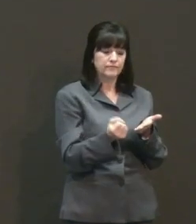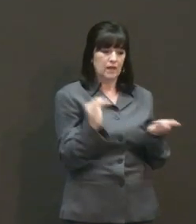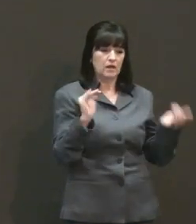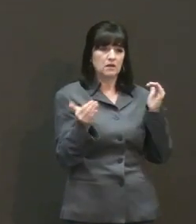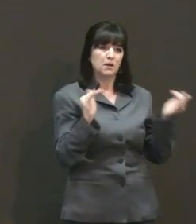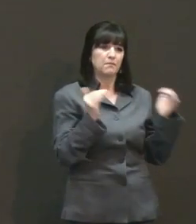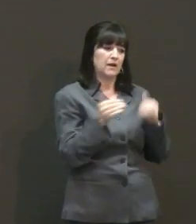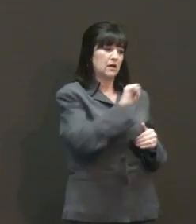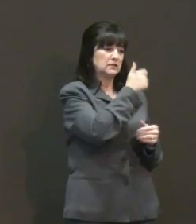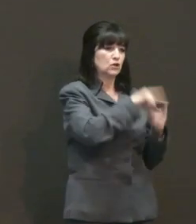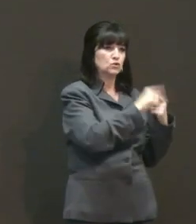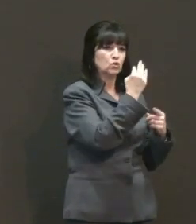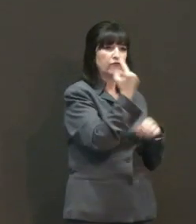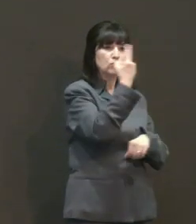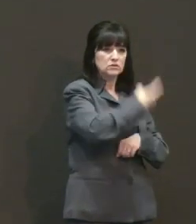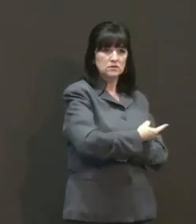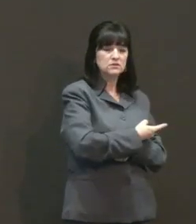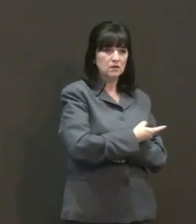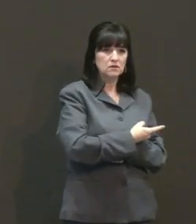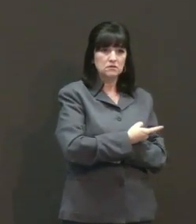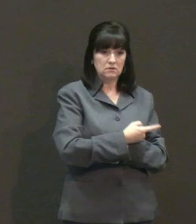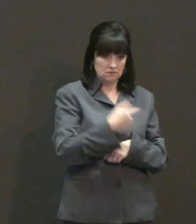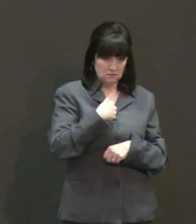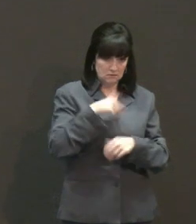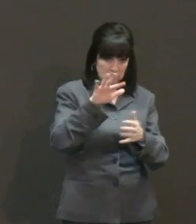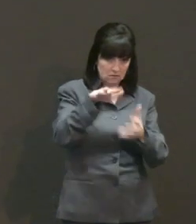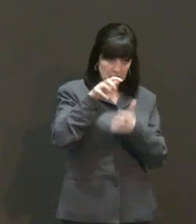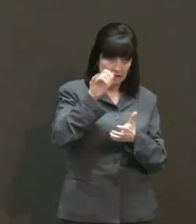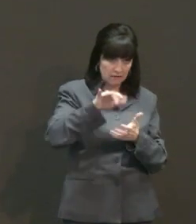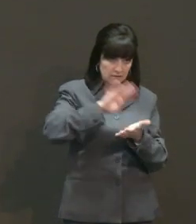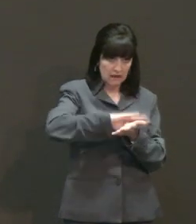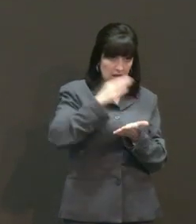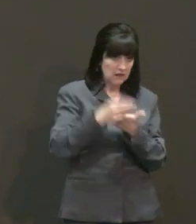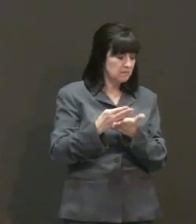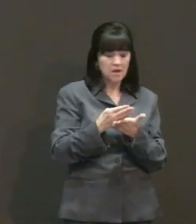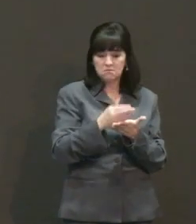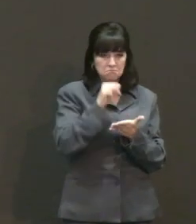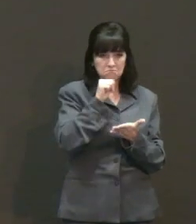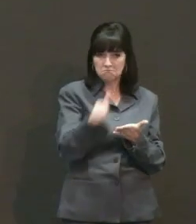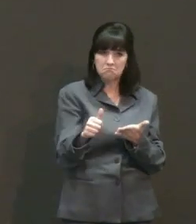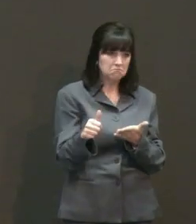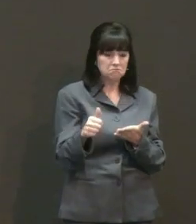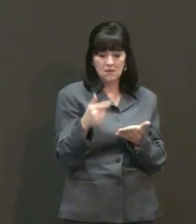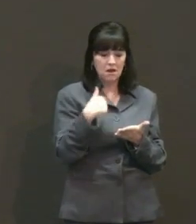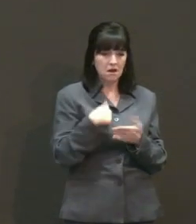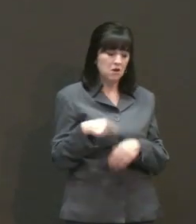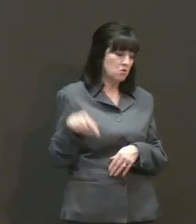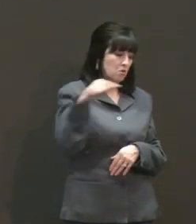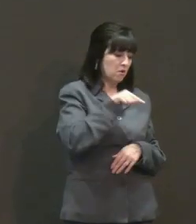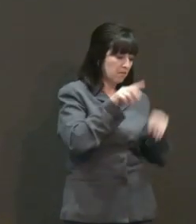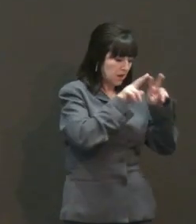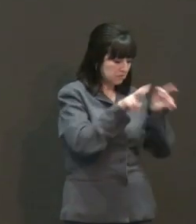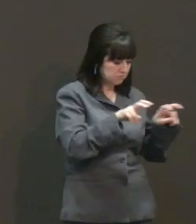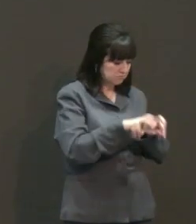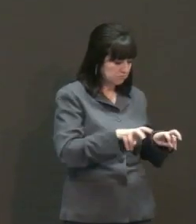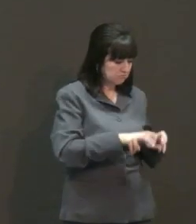So we did not get that. We went back and reevaluated what we need. We're providing